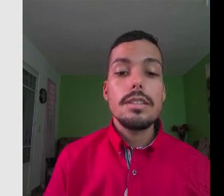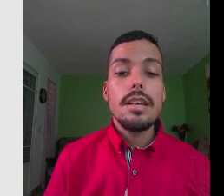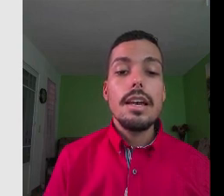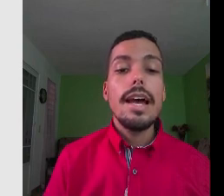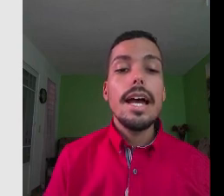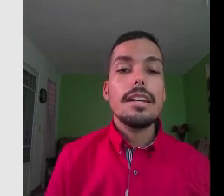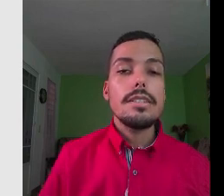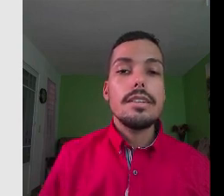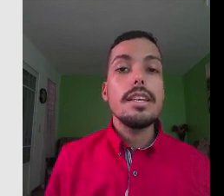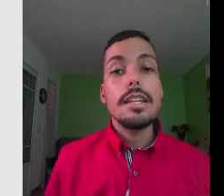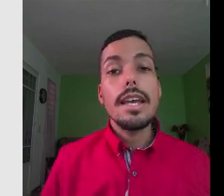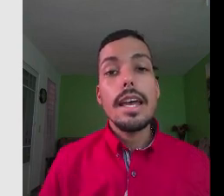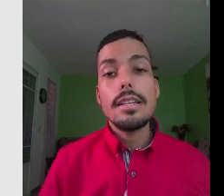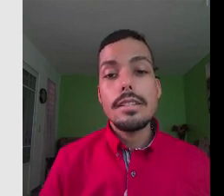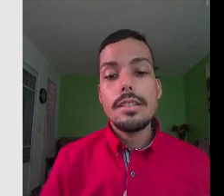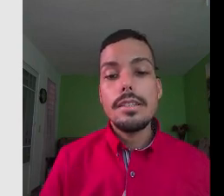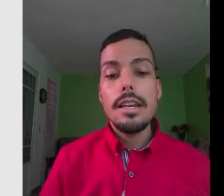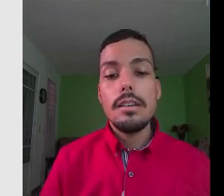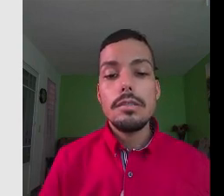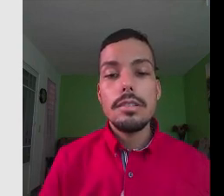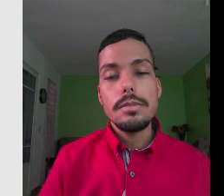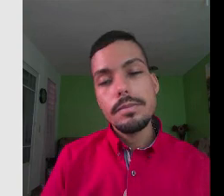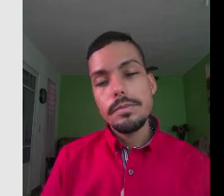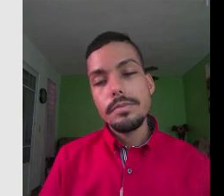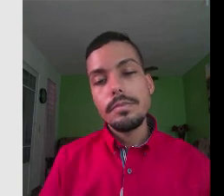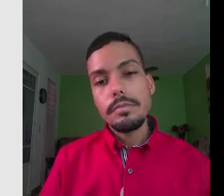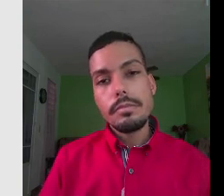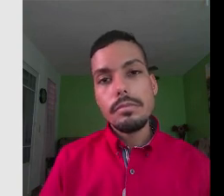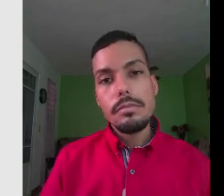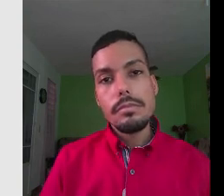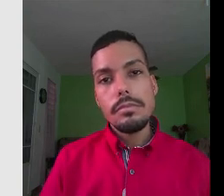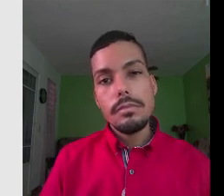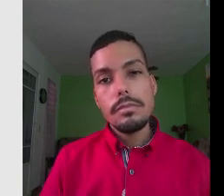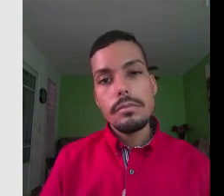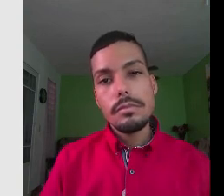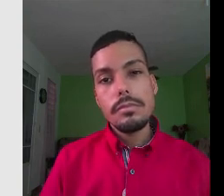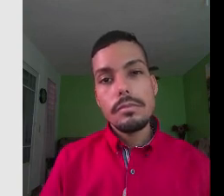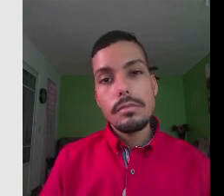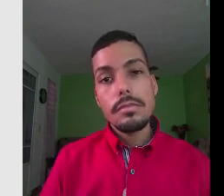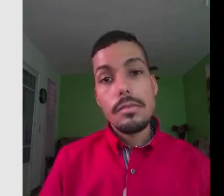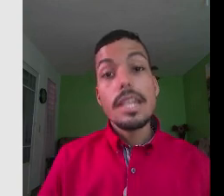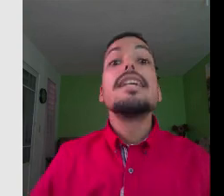X. X, it has the sound.